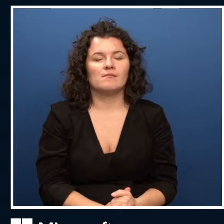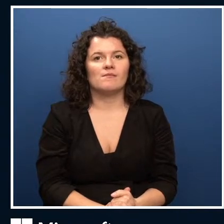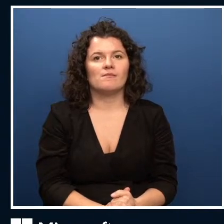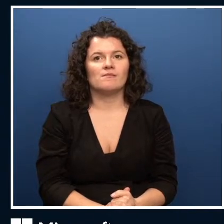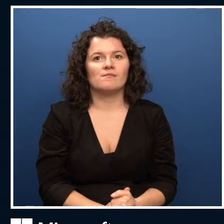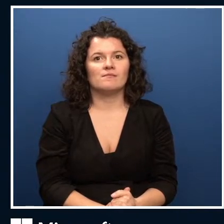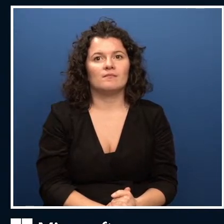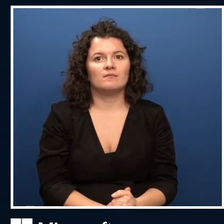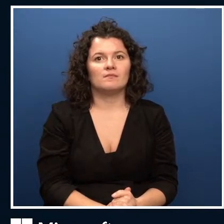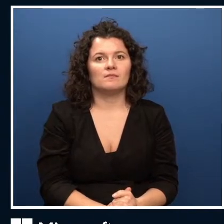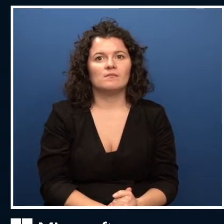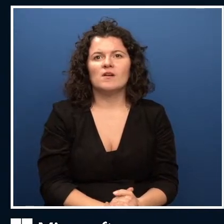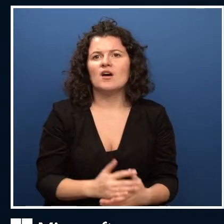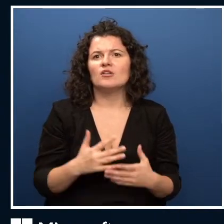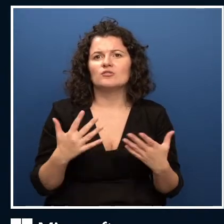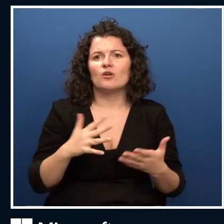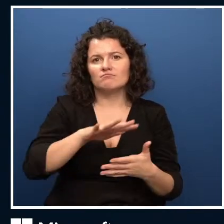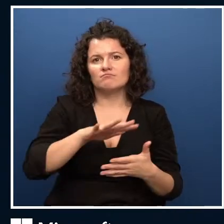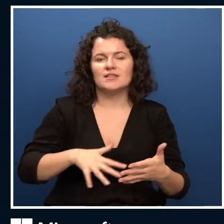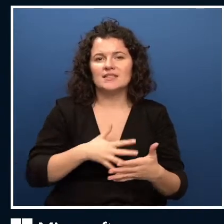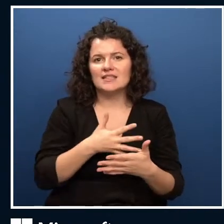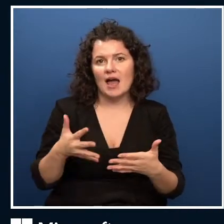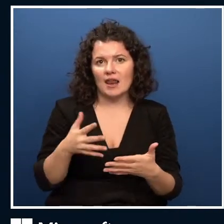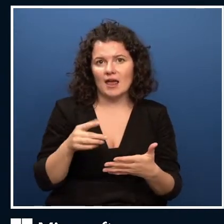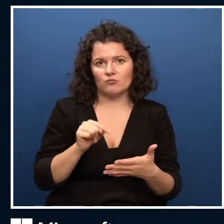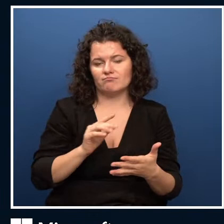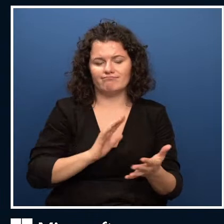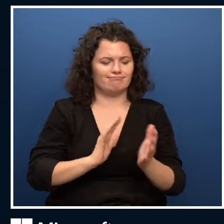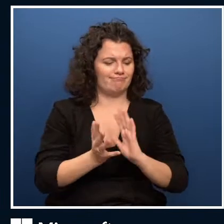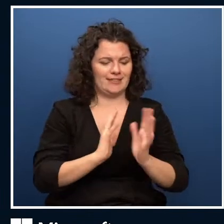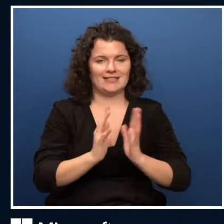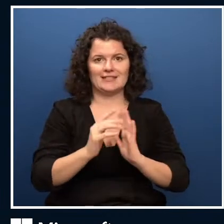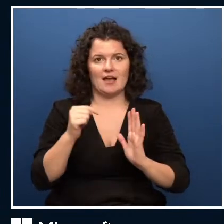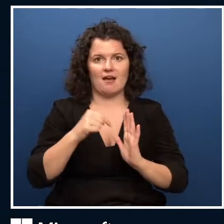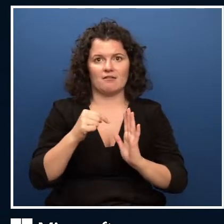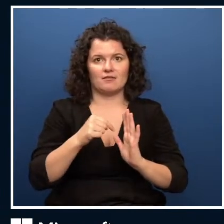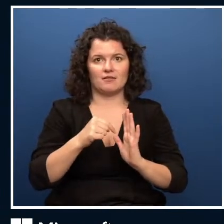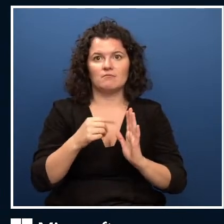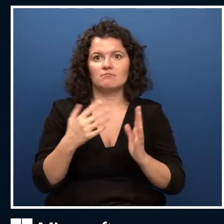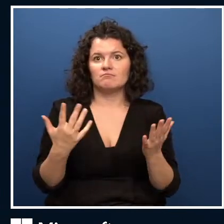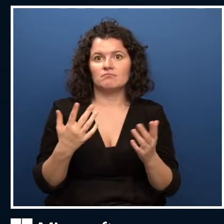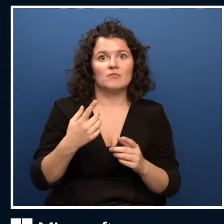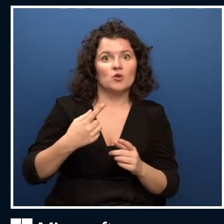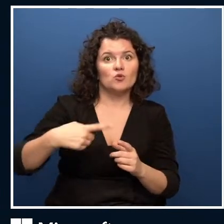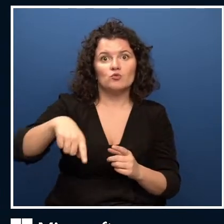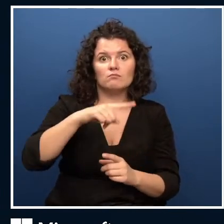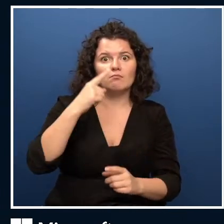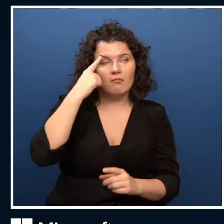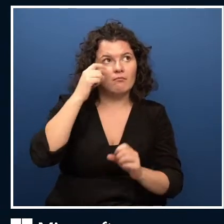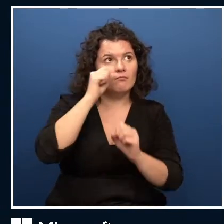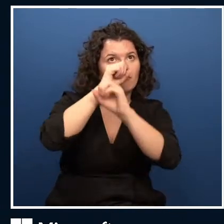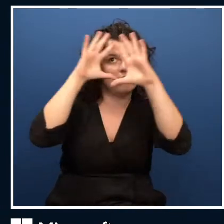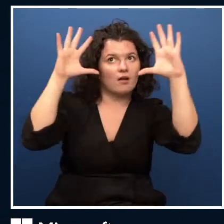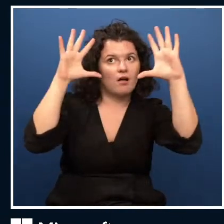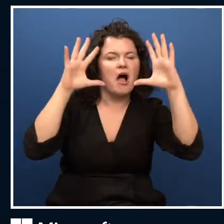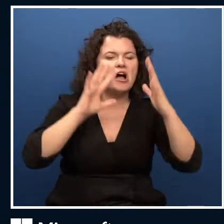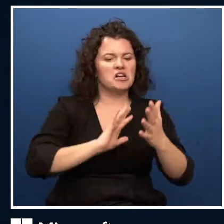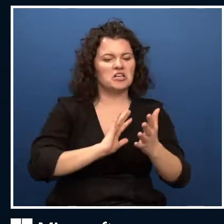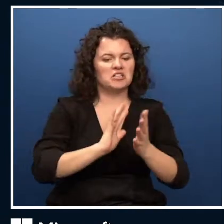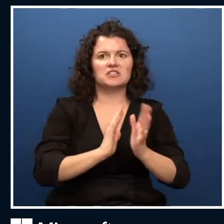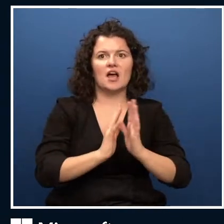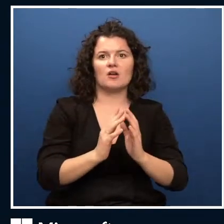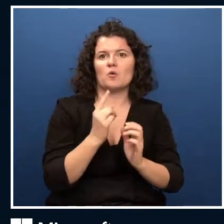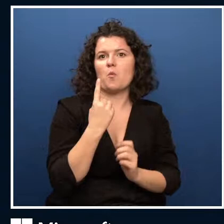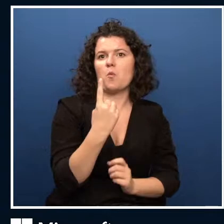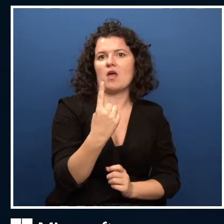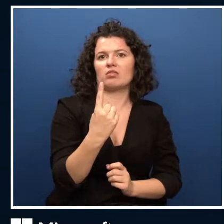So there is a misconception about sign language that there exists only one form of sign language, and that is